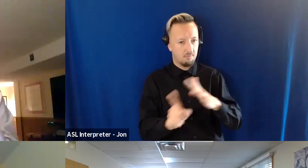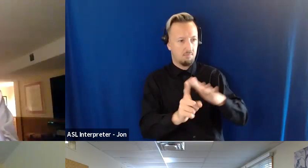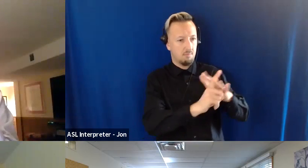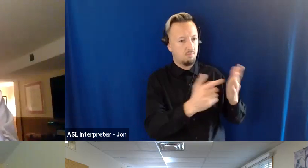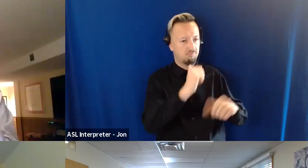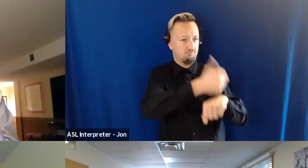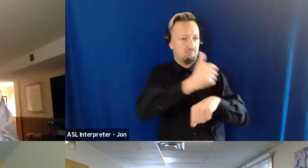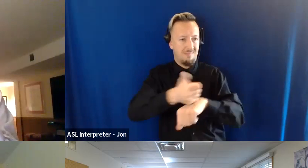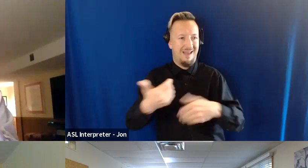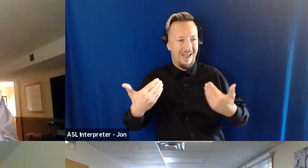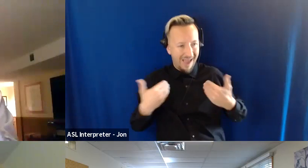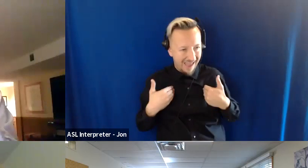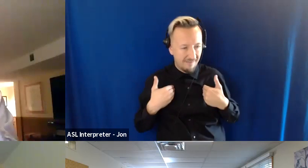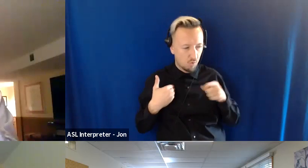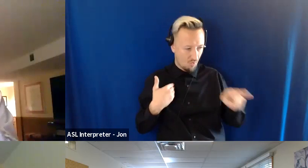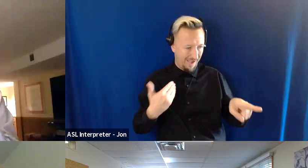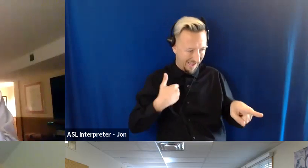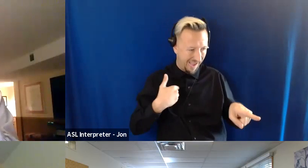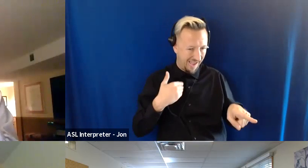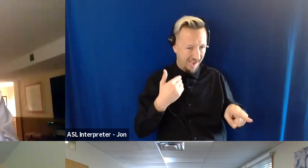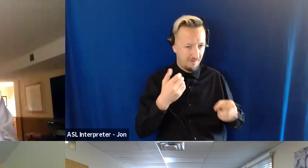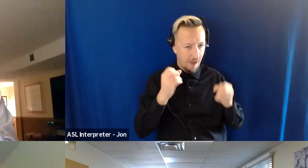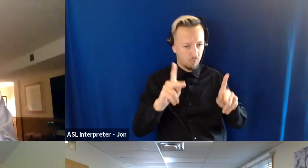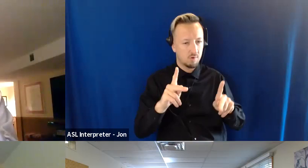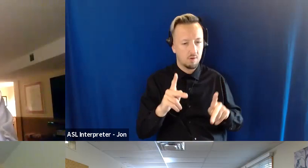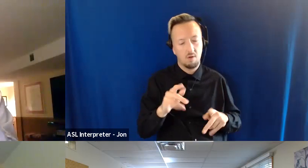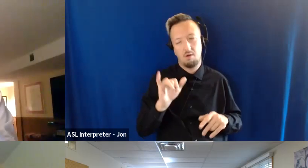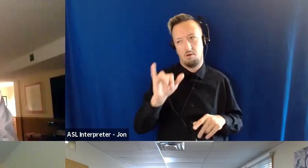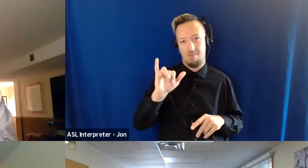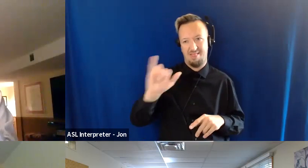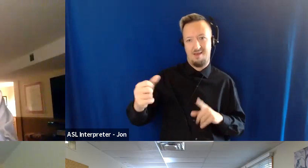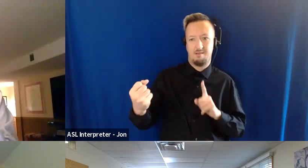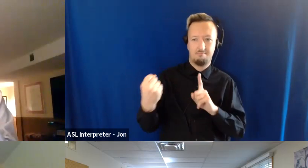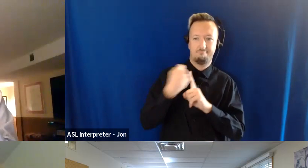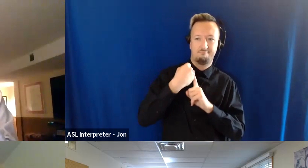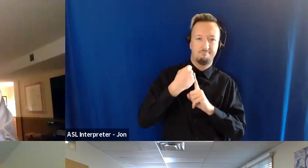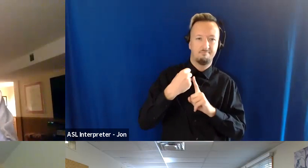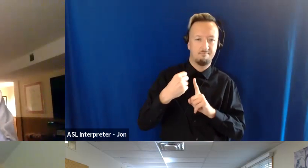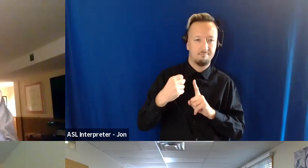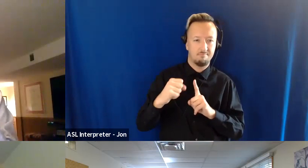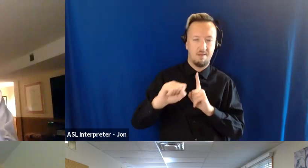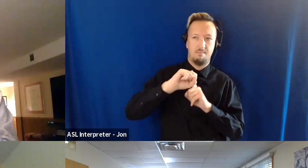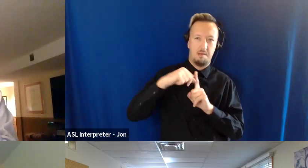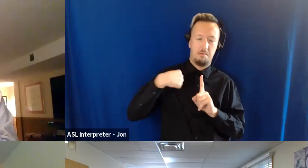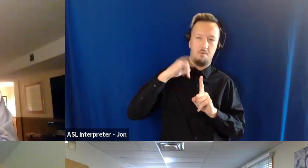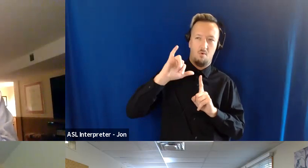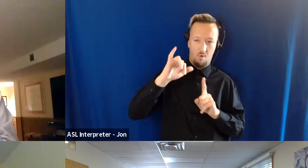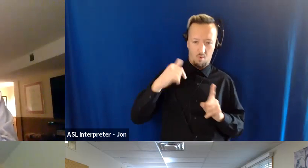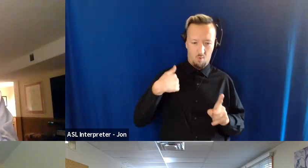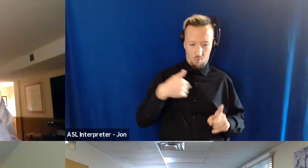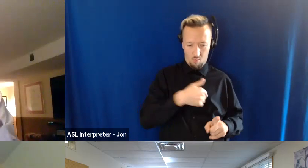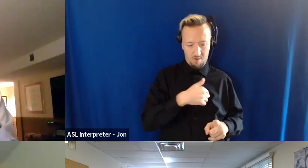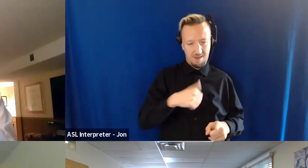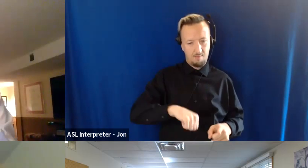so it really impacted me that we really do live in a place that we can make those changes, and we can be loud and